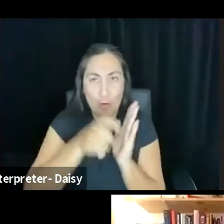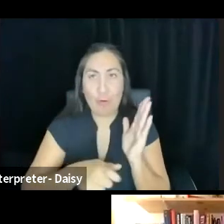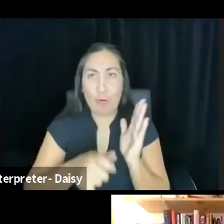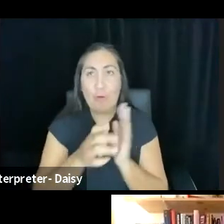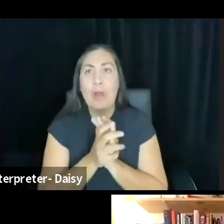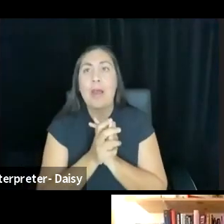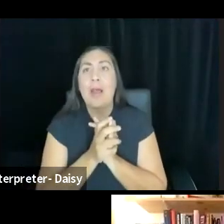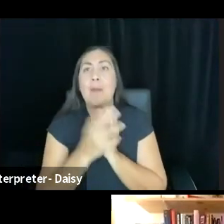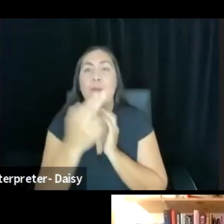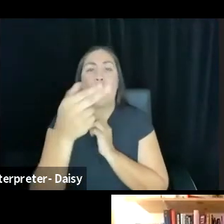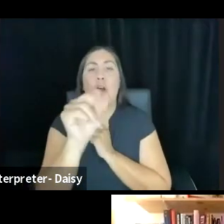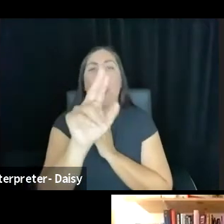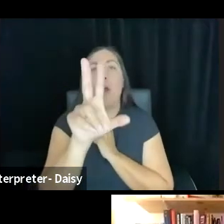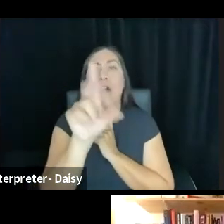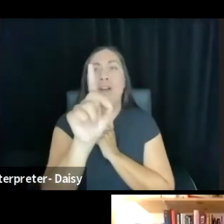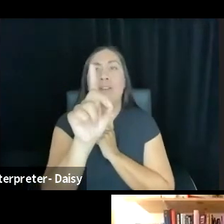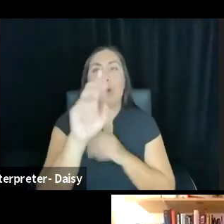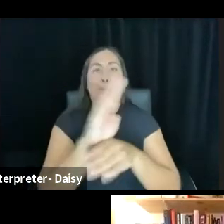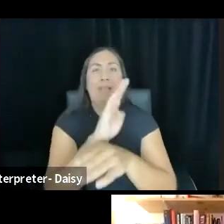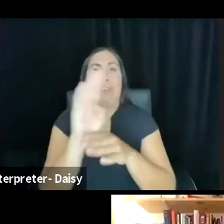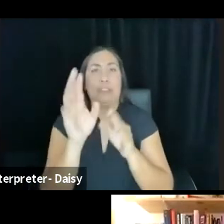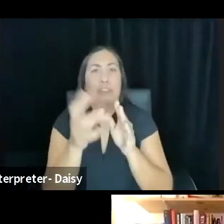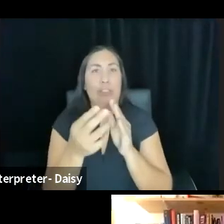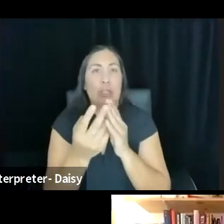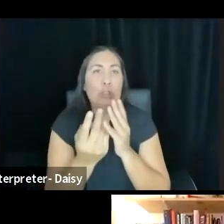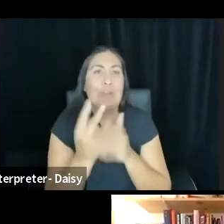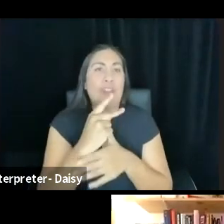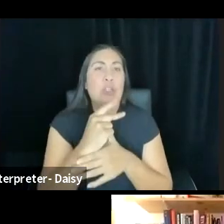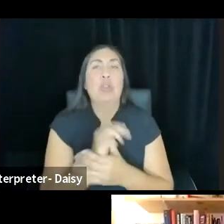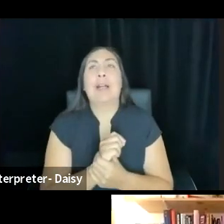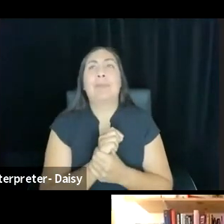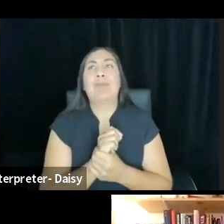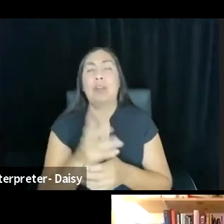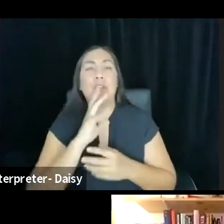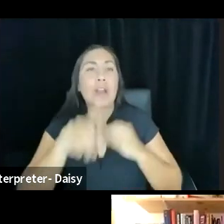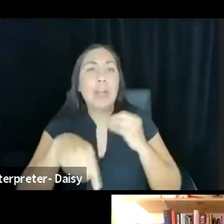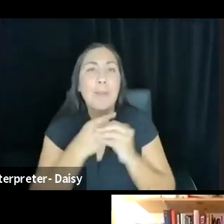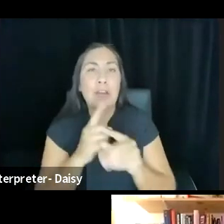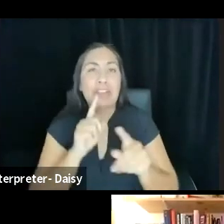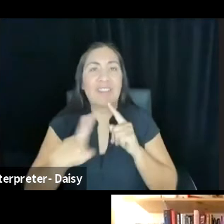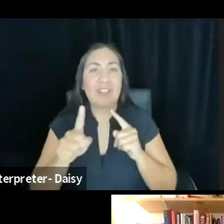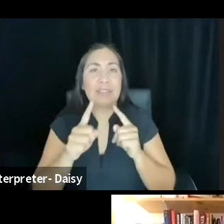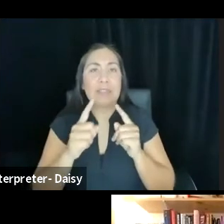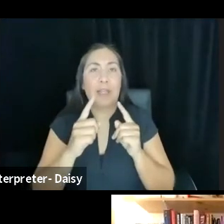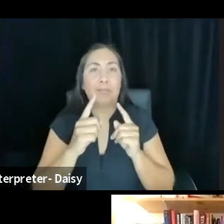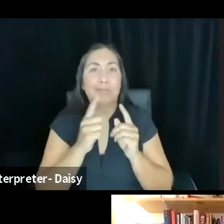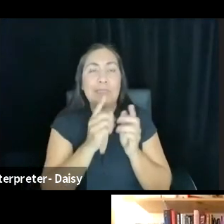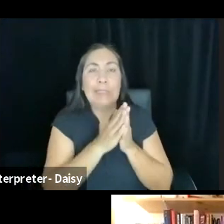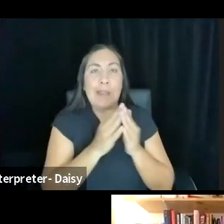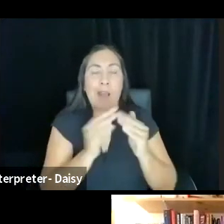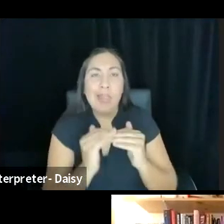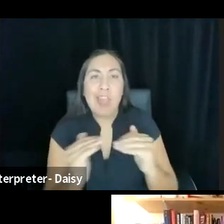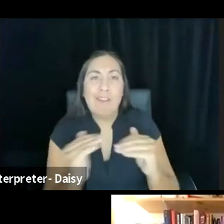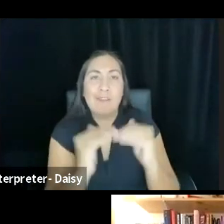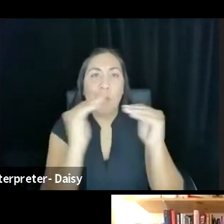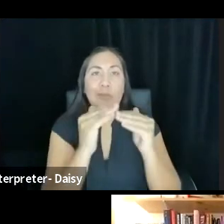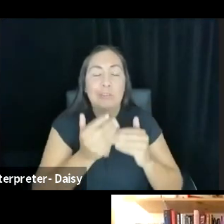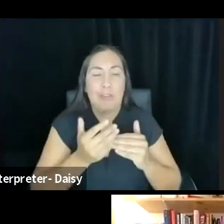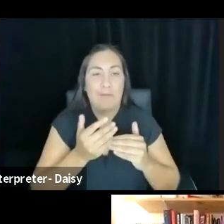grief that all of us are experiencing through this. And I would say that I'm landing somewhere currently